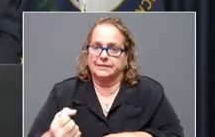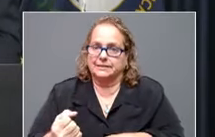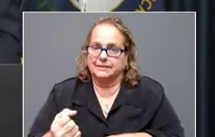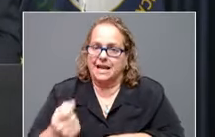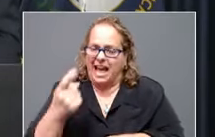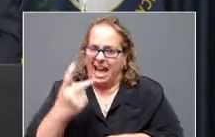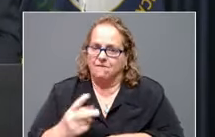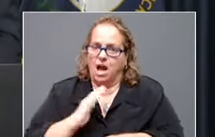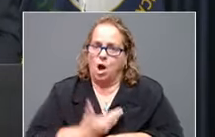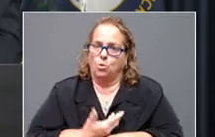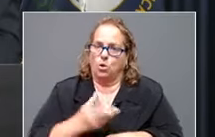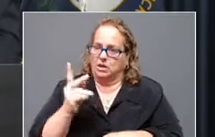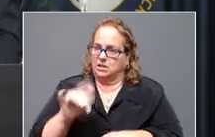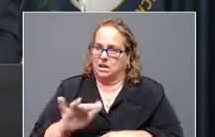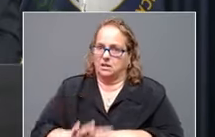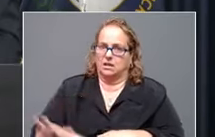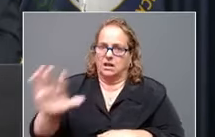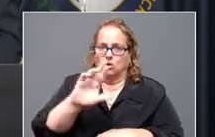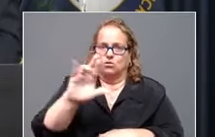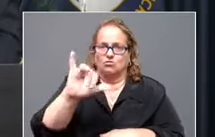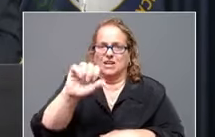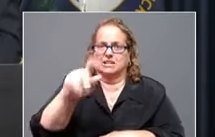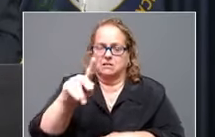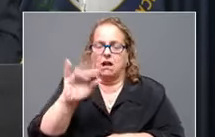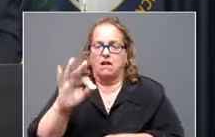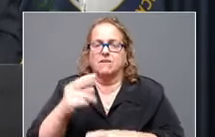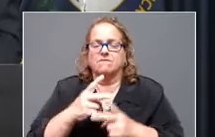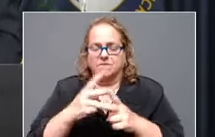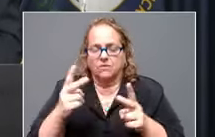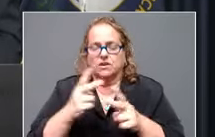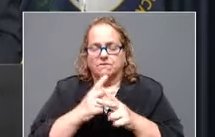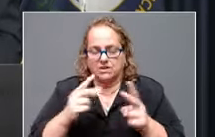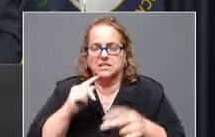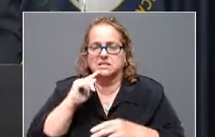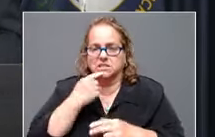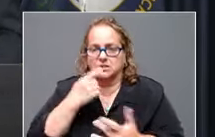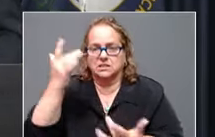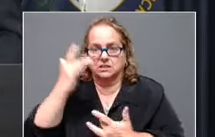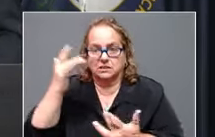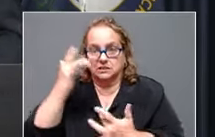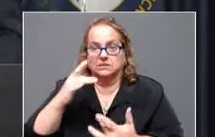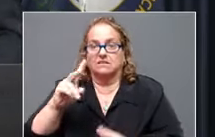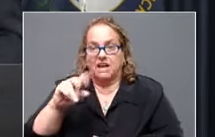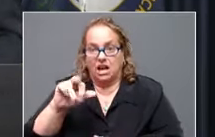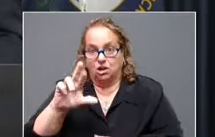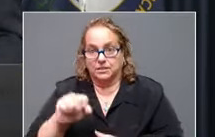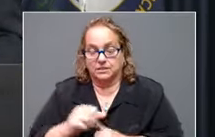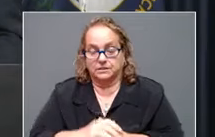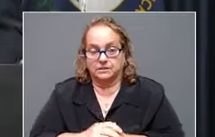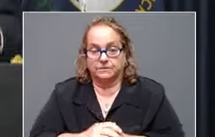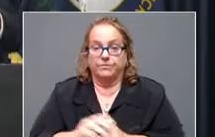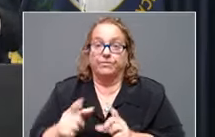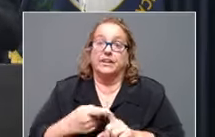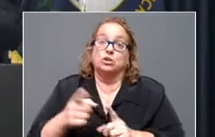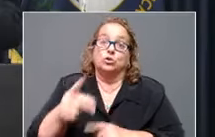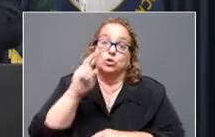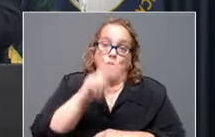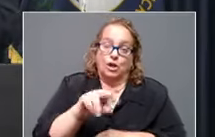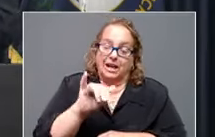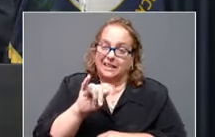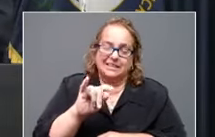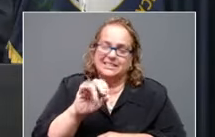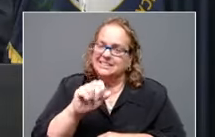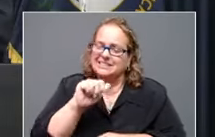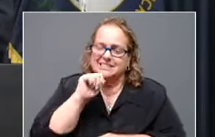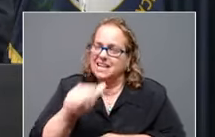Commonwealth is at risk of a very, very serious virus. And then you look at it's not